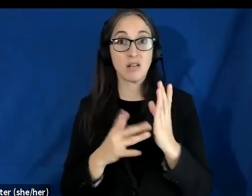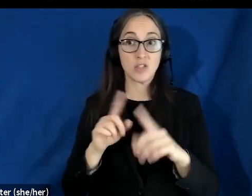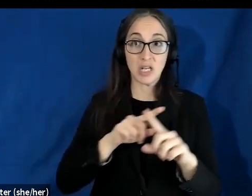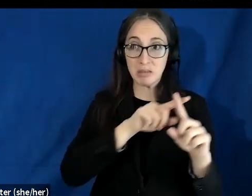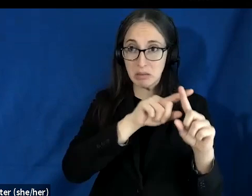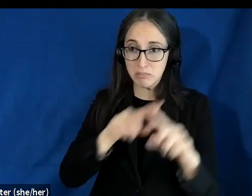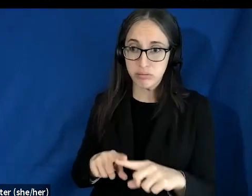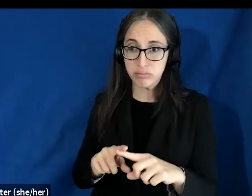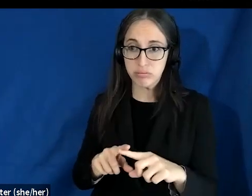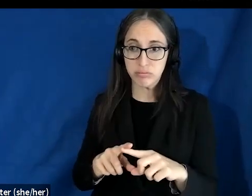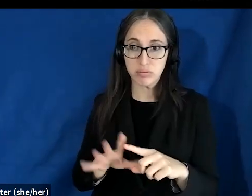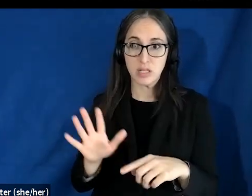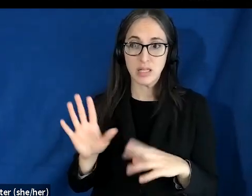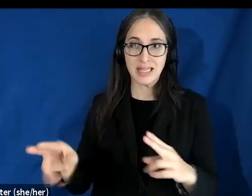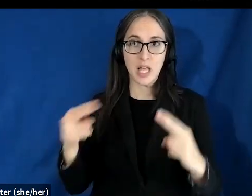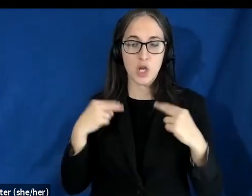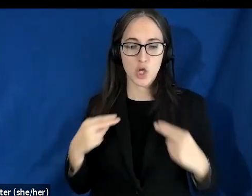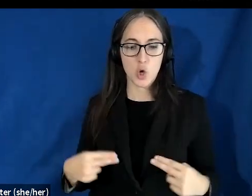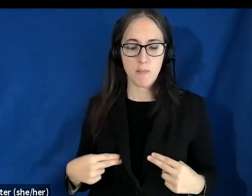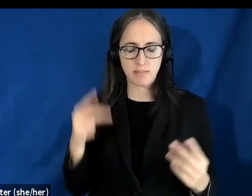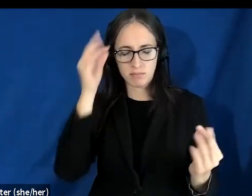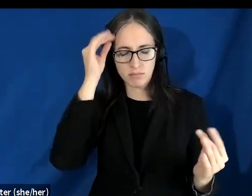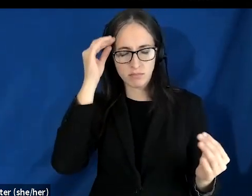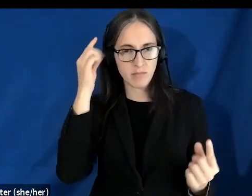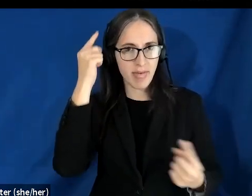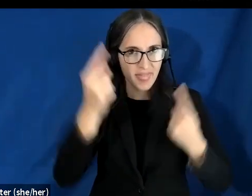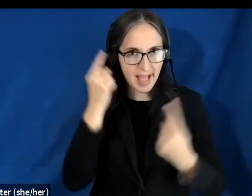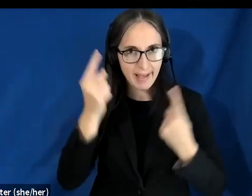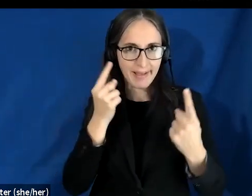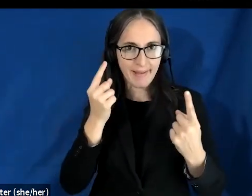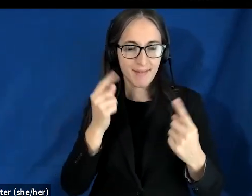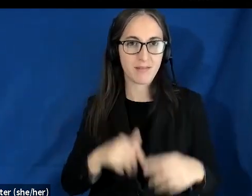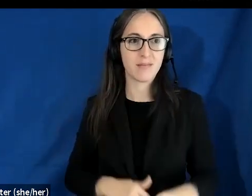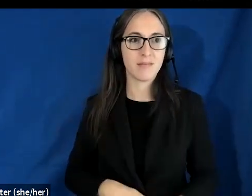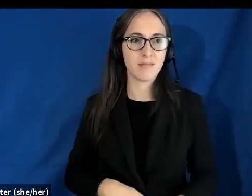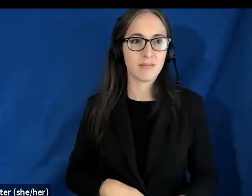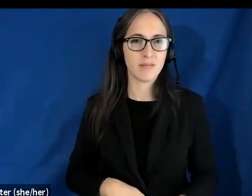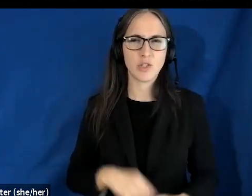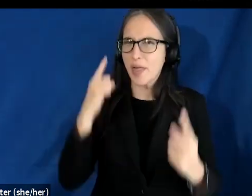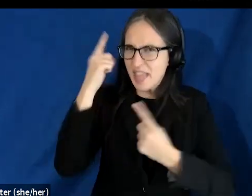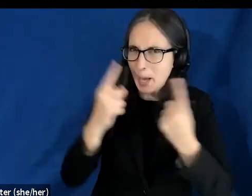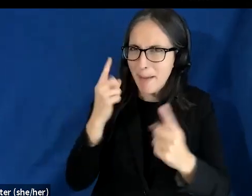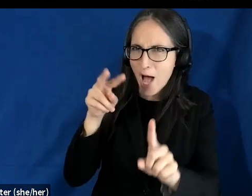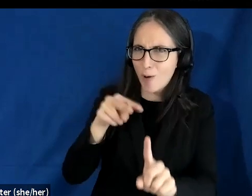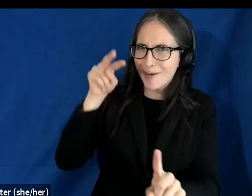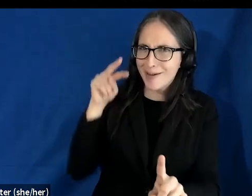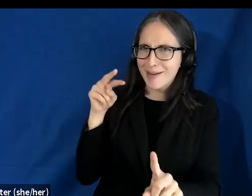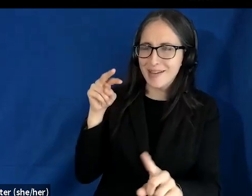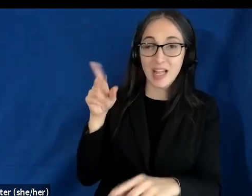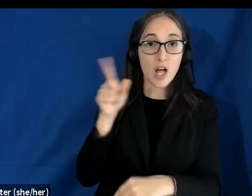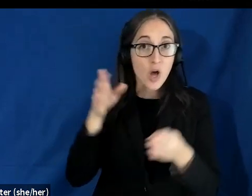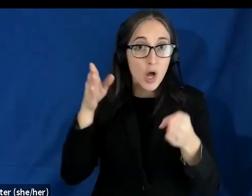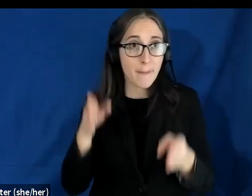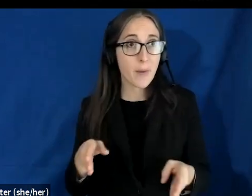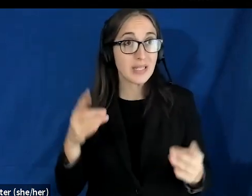the human to do thinking, right? And so if you think about it, for you to think, you have to focus